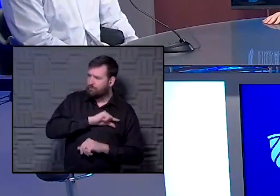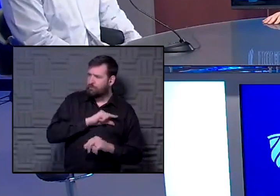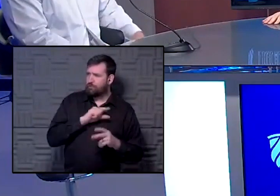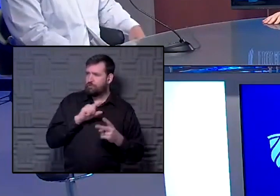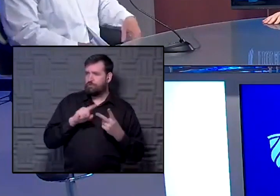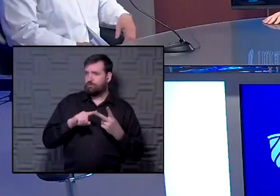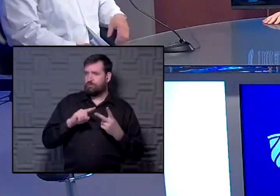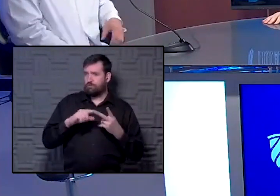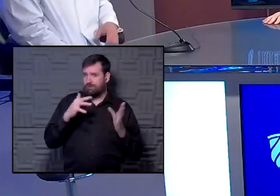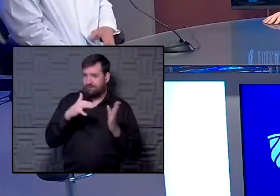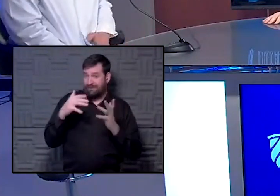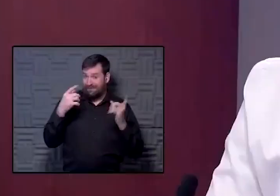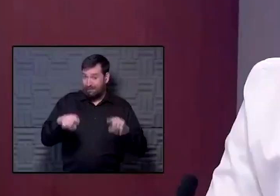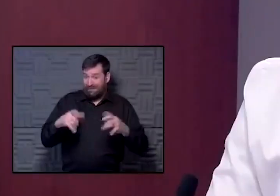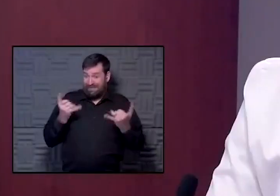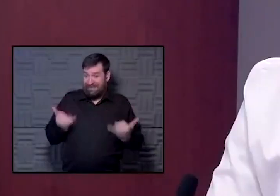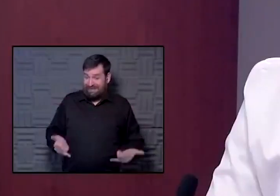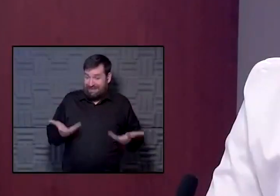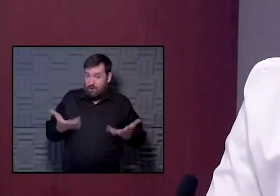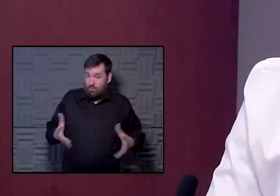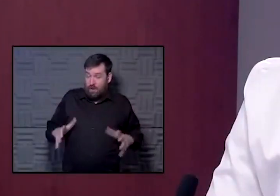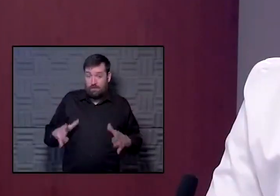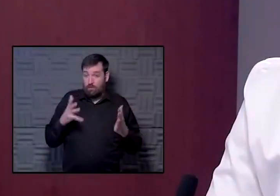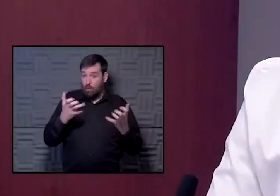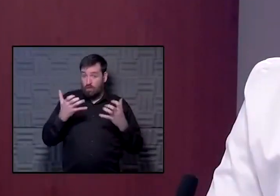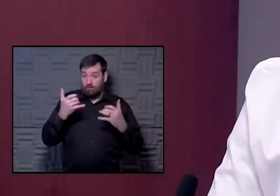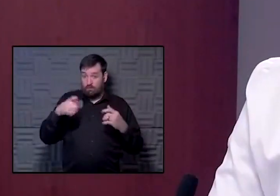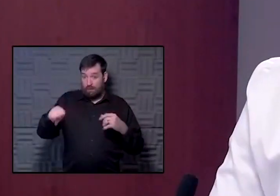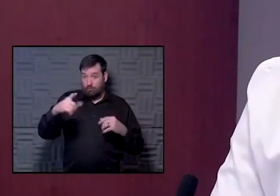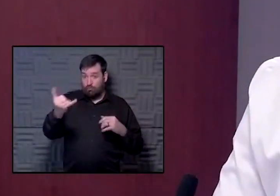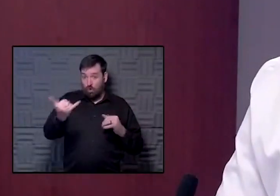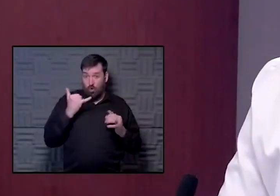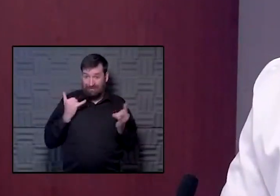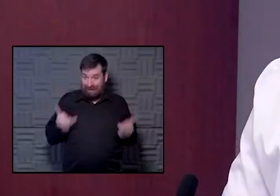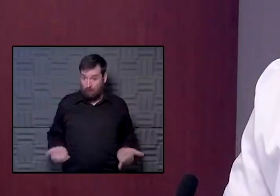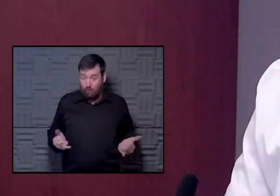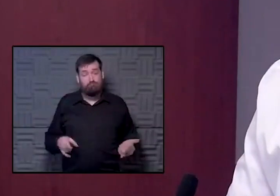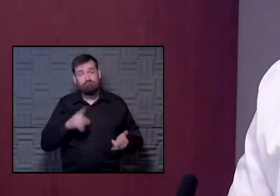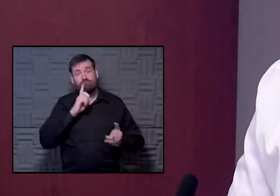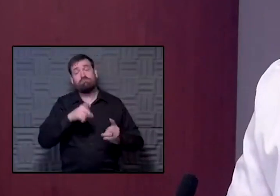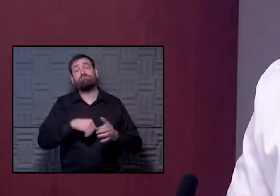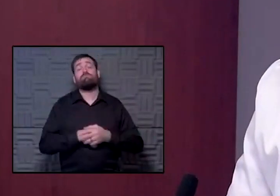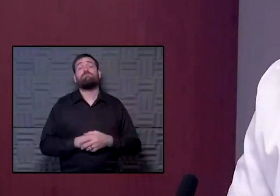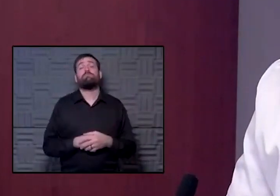are the studies happening right now? Do you want people to call you right now? Sure. We're